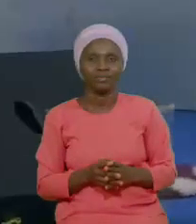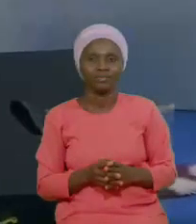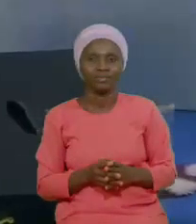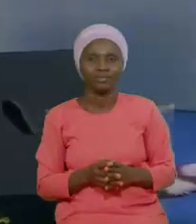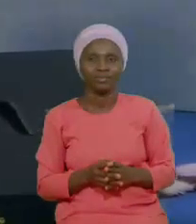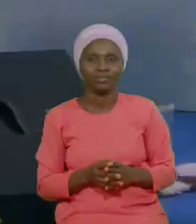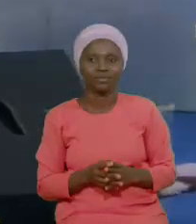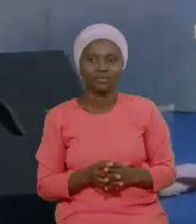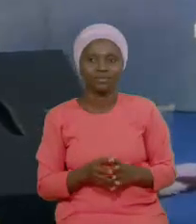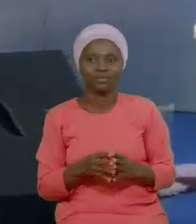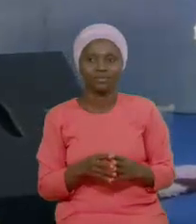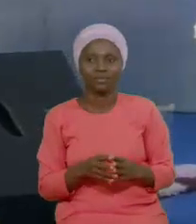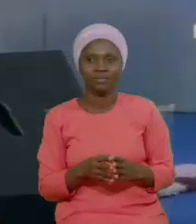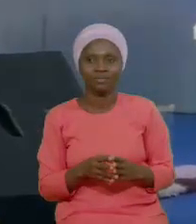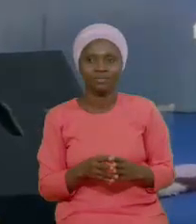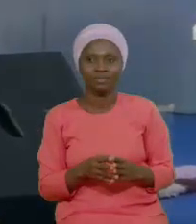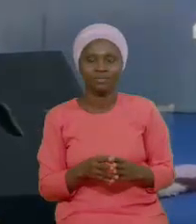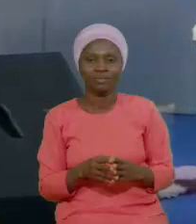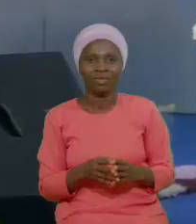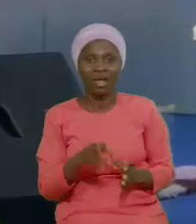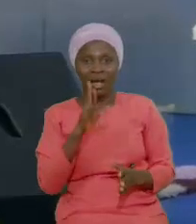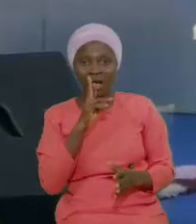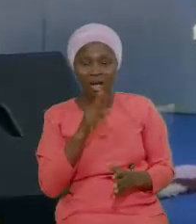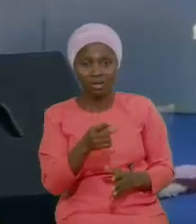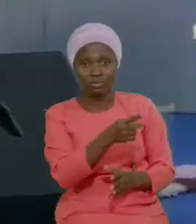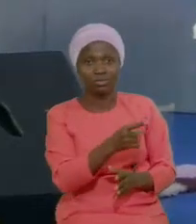Are those not the people that change the world?